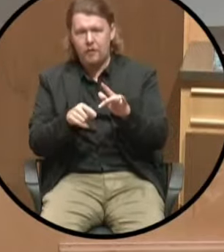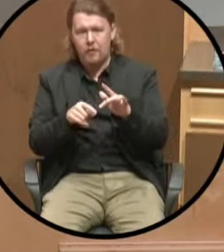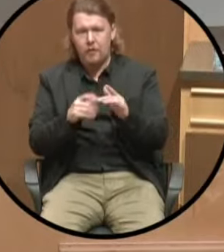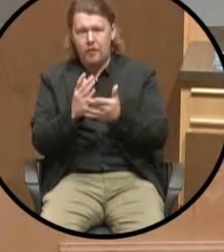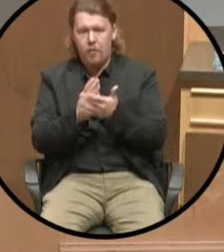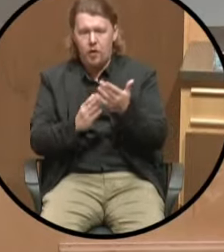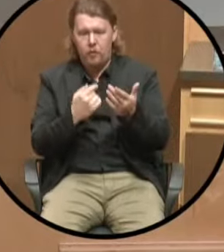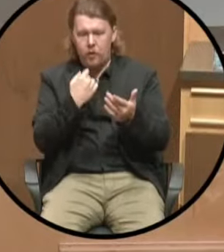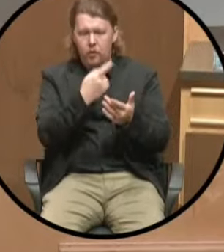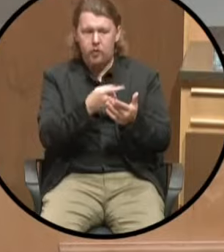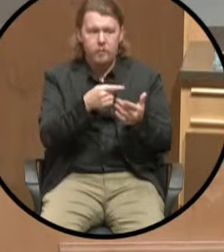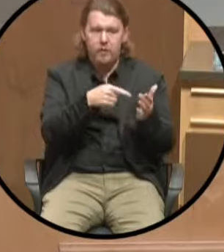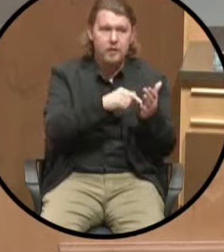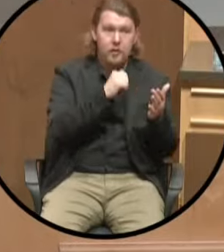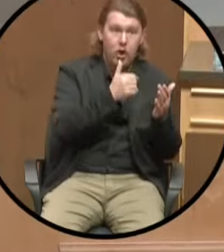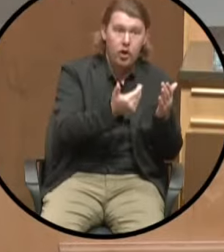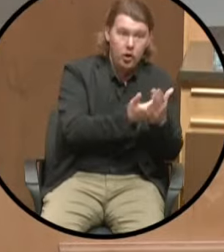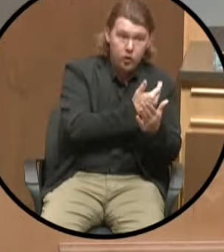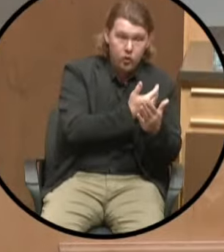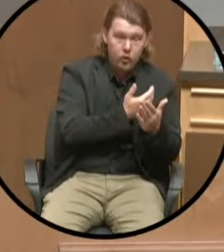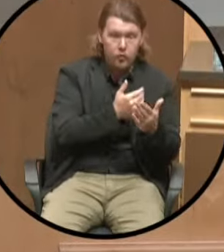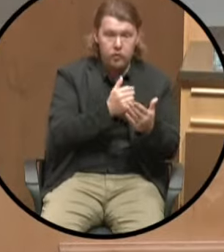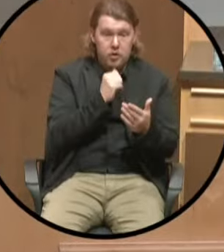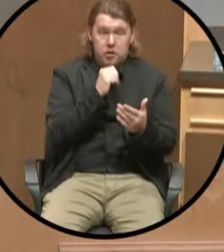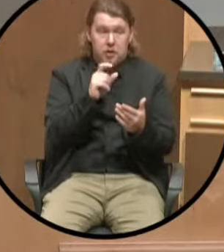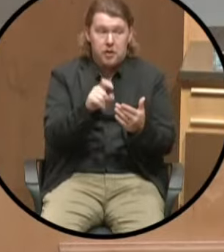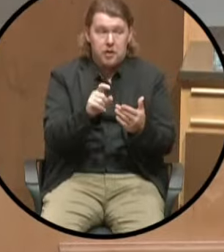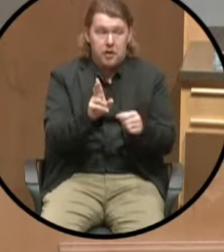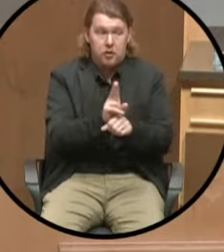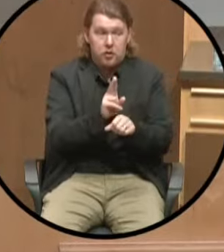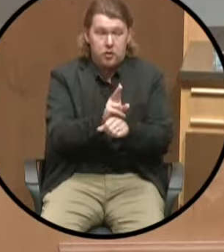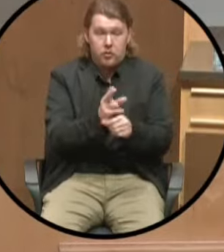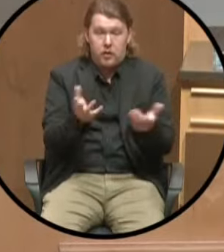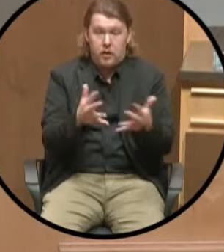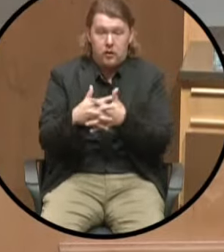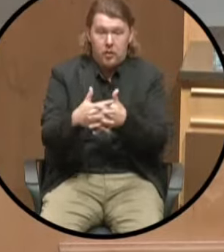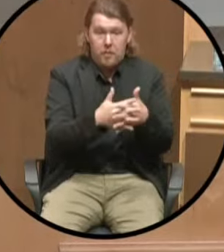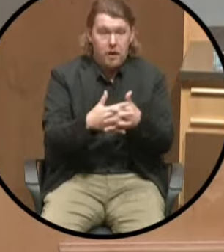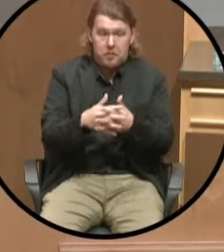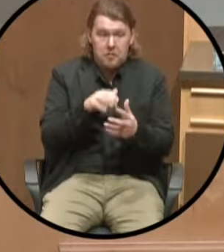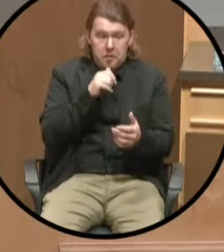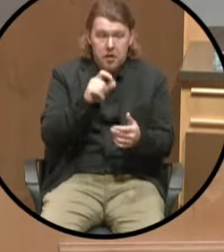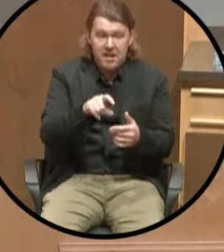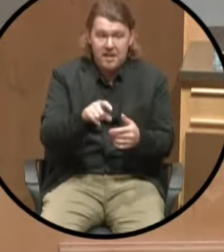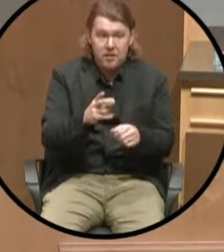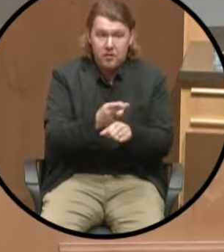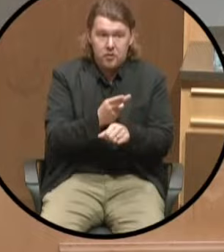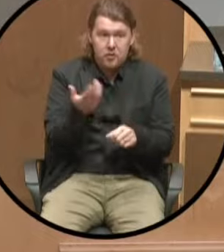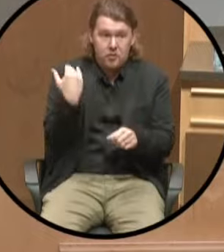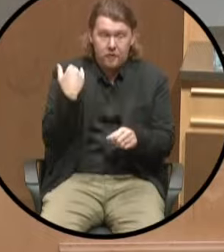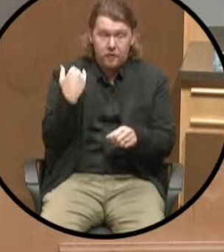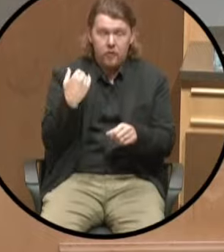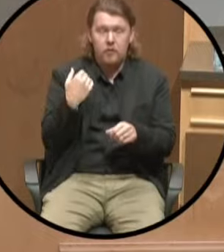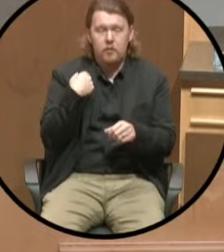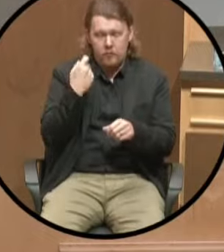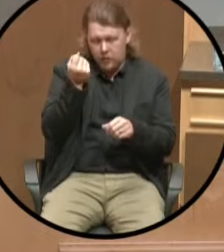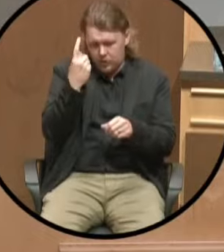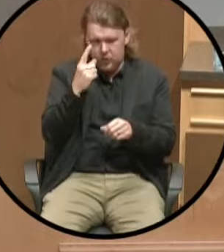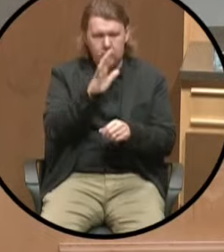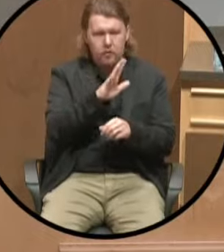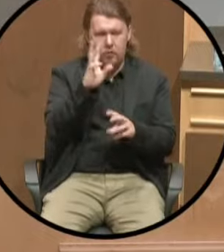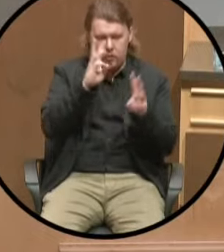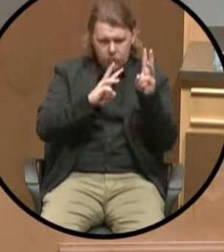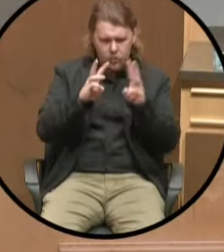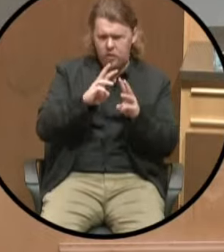really isn't brand new technology. We just haven't had to use it in America. So I understand being worried about the thought that this